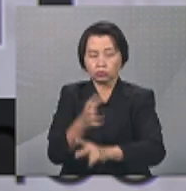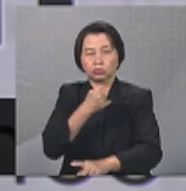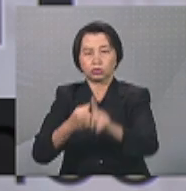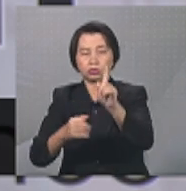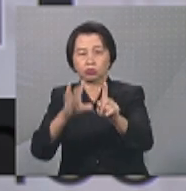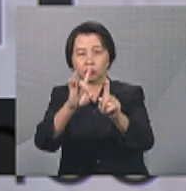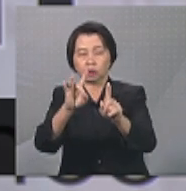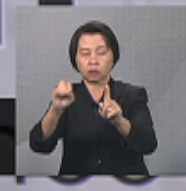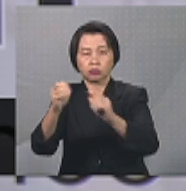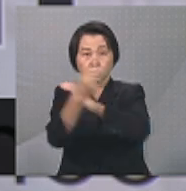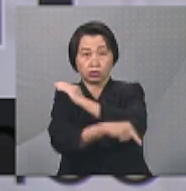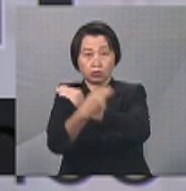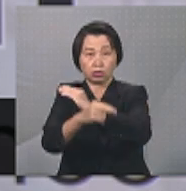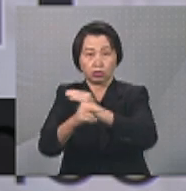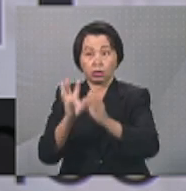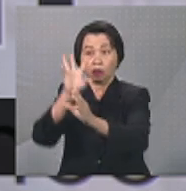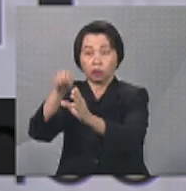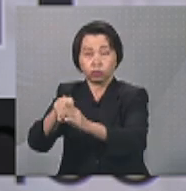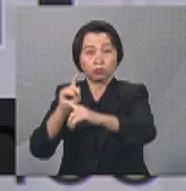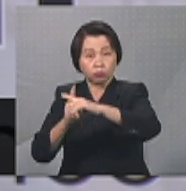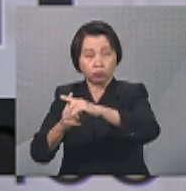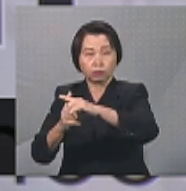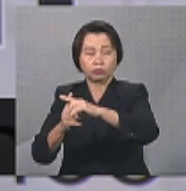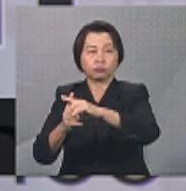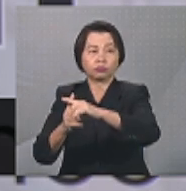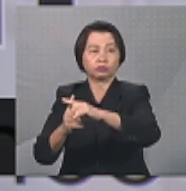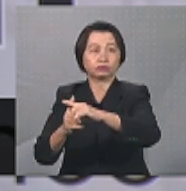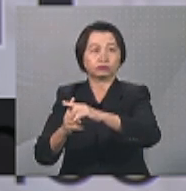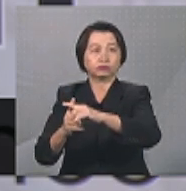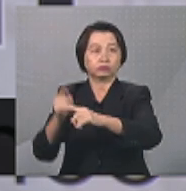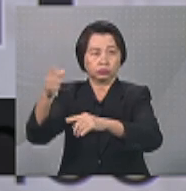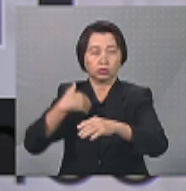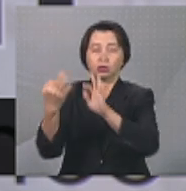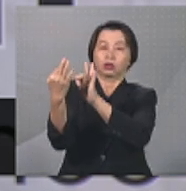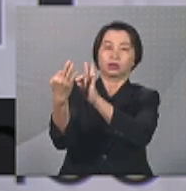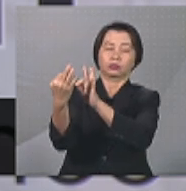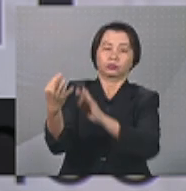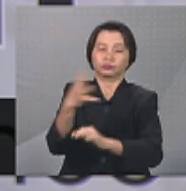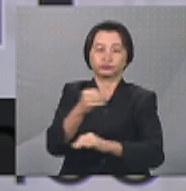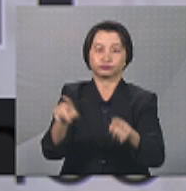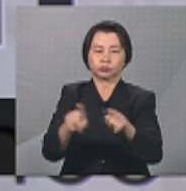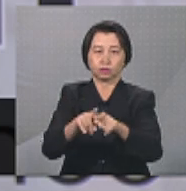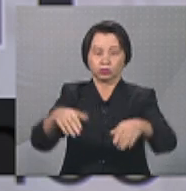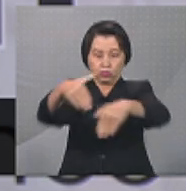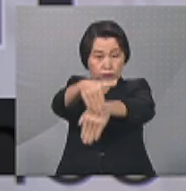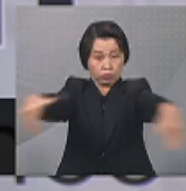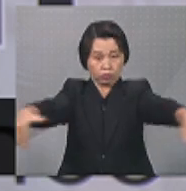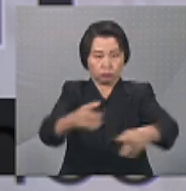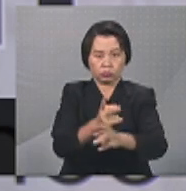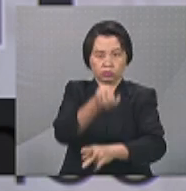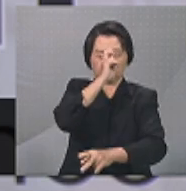are involved in positive. Are involved in terms of they have cases. So border control must be